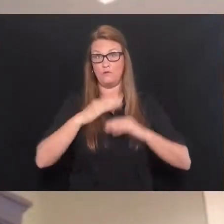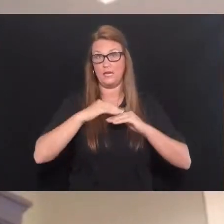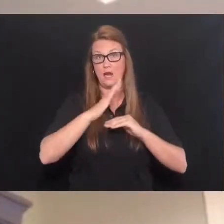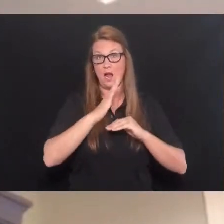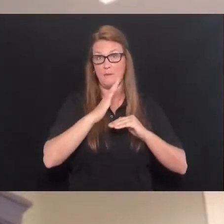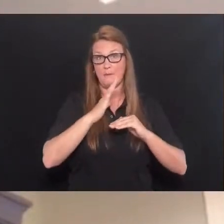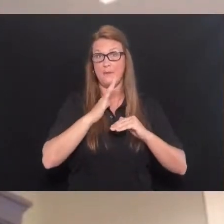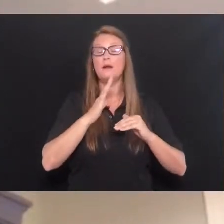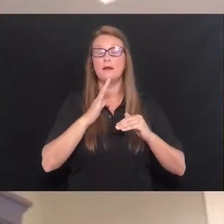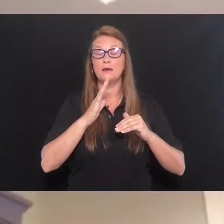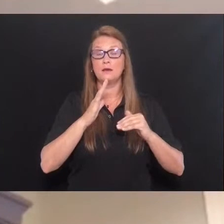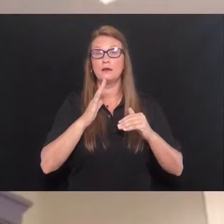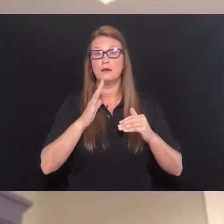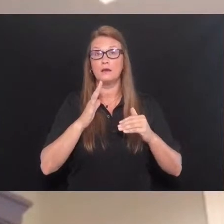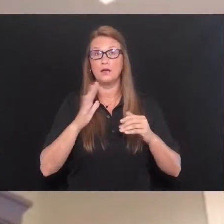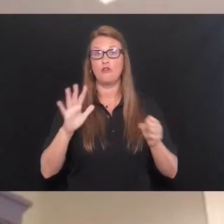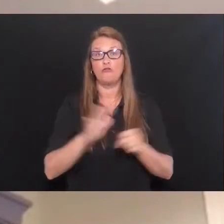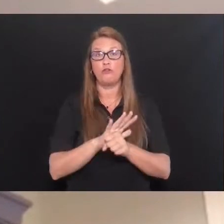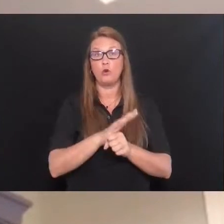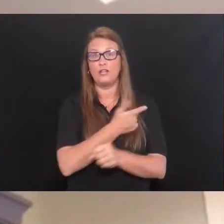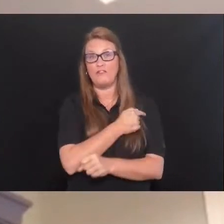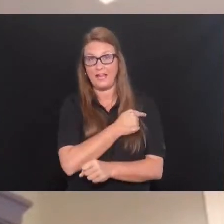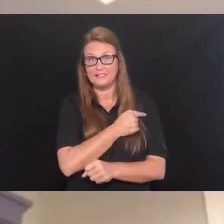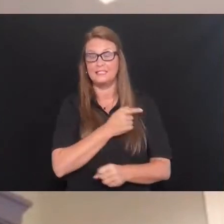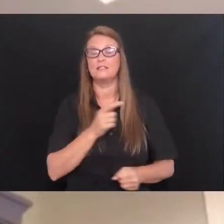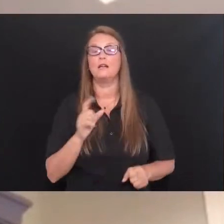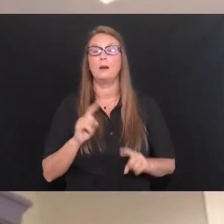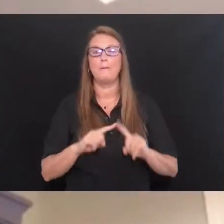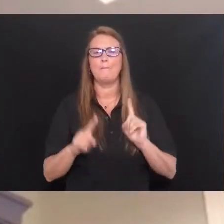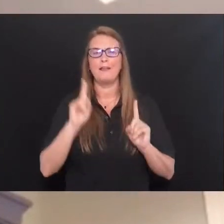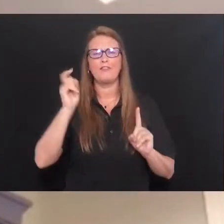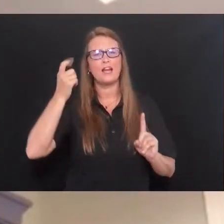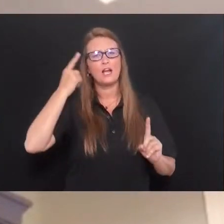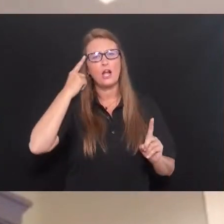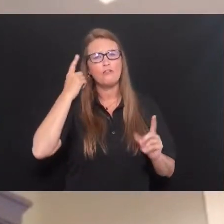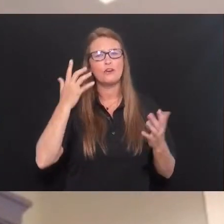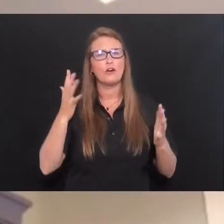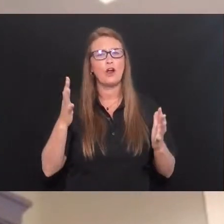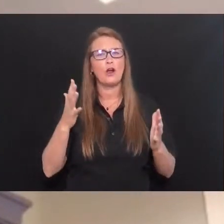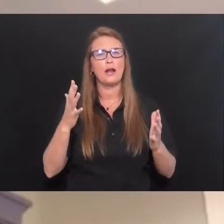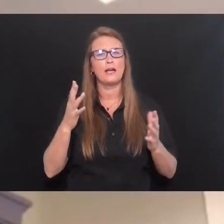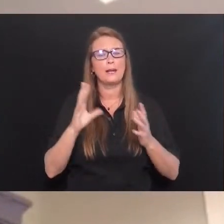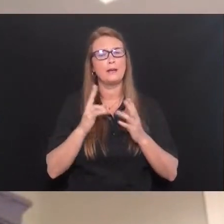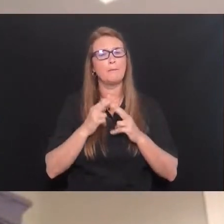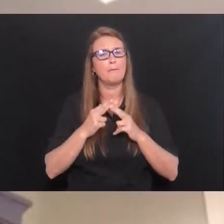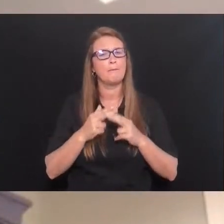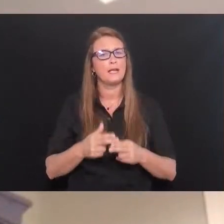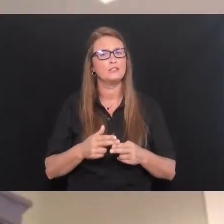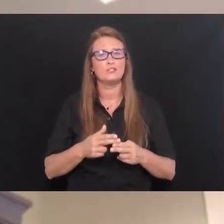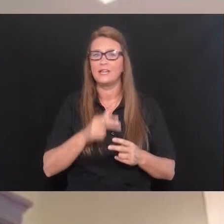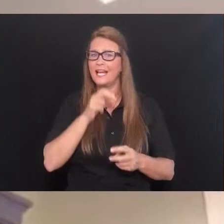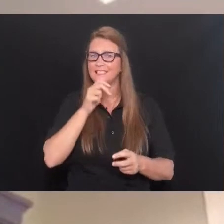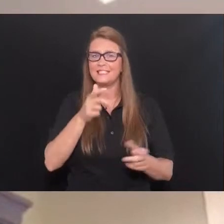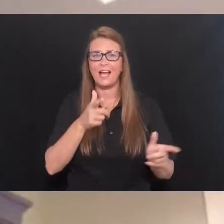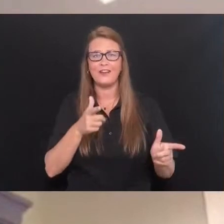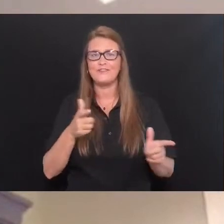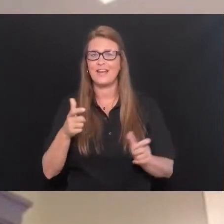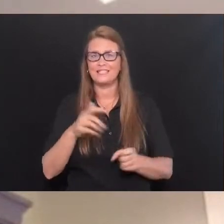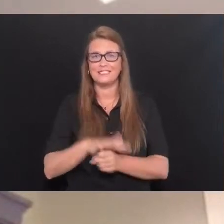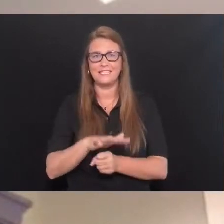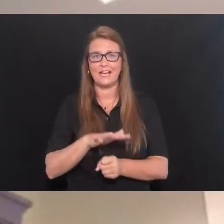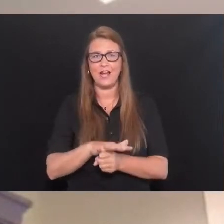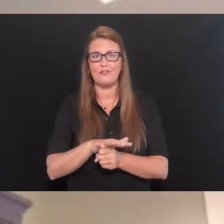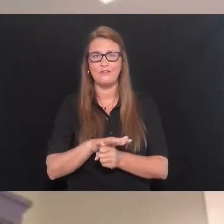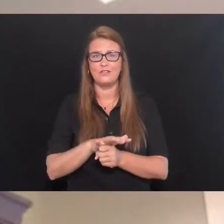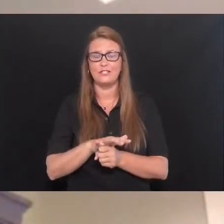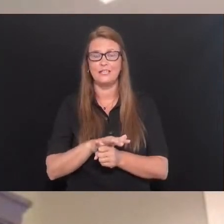vaccine fully vaccinated. But as the governor pointed out, it's just not fast enough. And